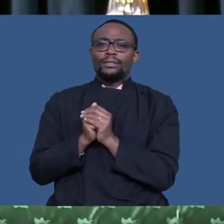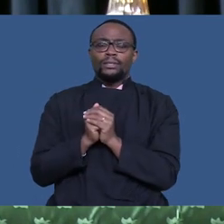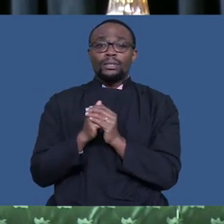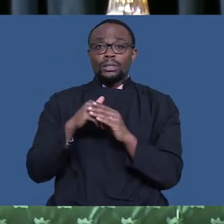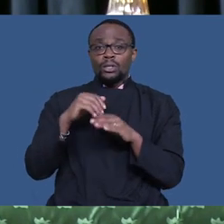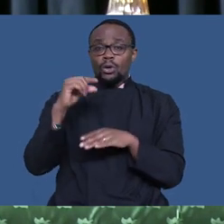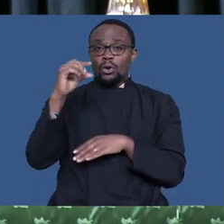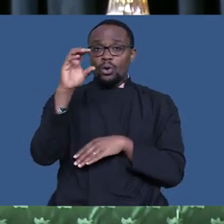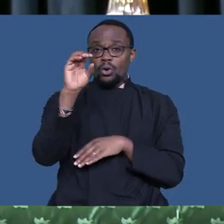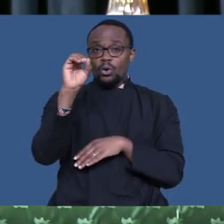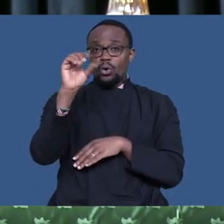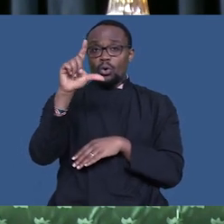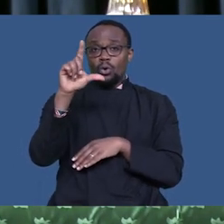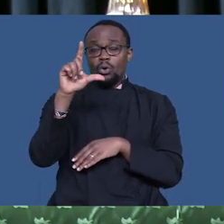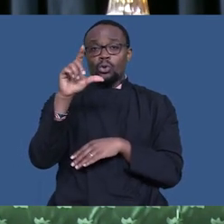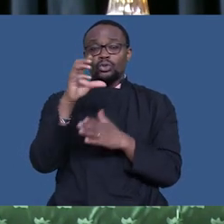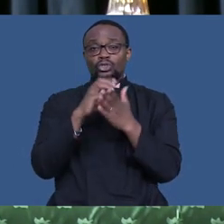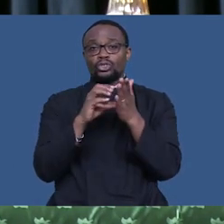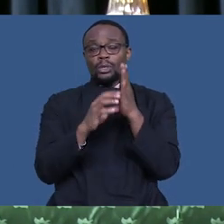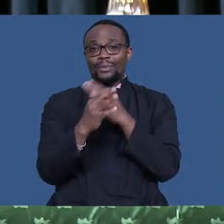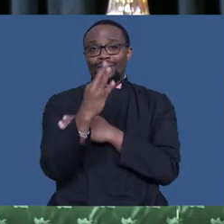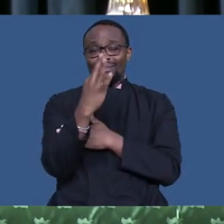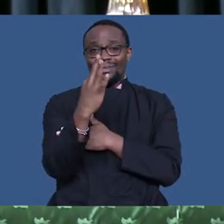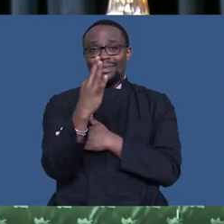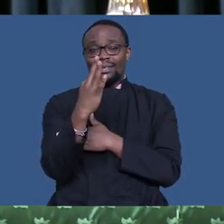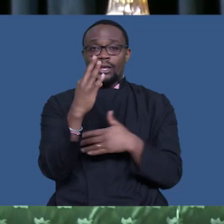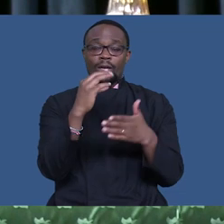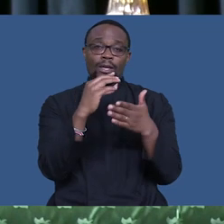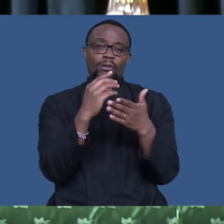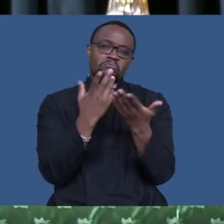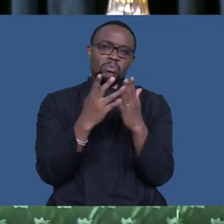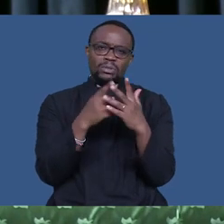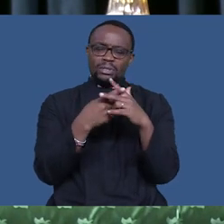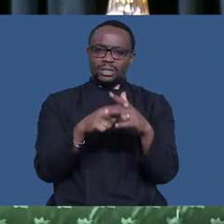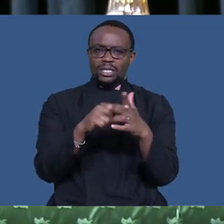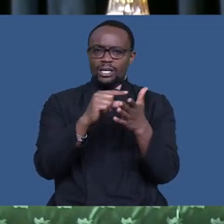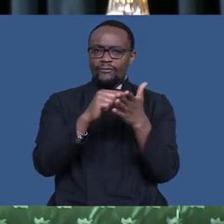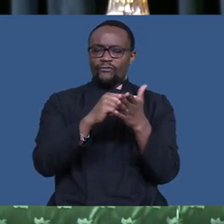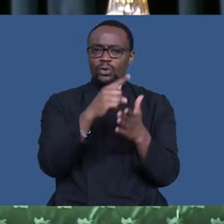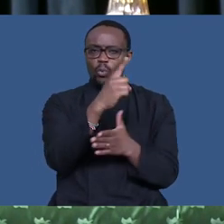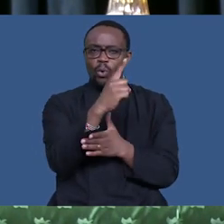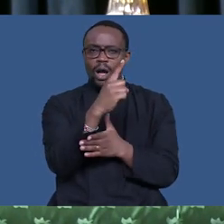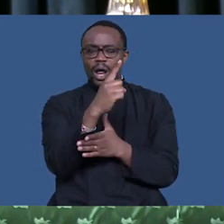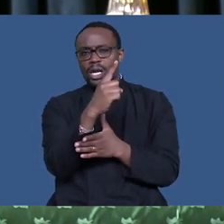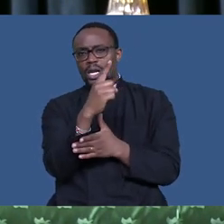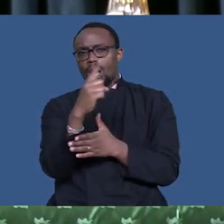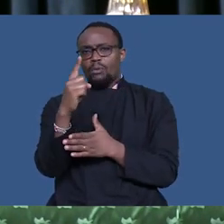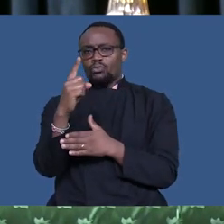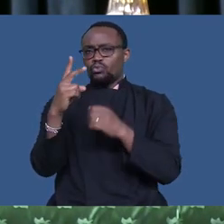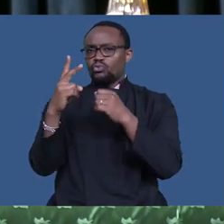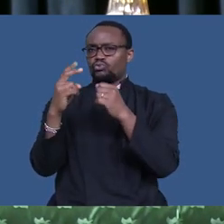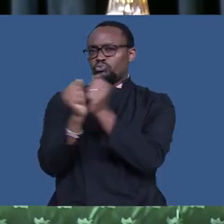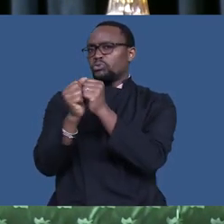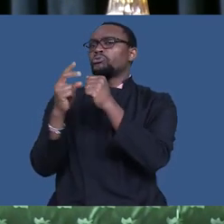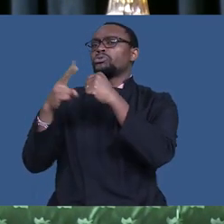the book of Colossians, chapter 3. We'll look at verse 1 to